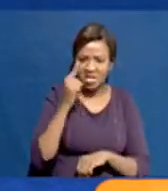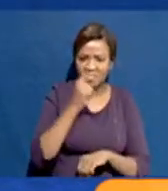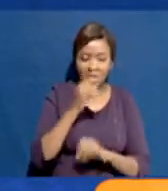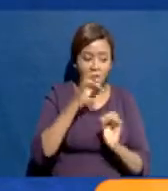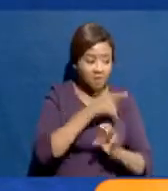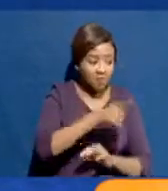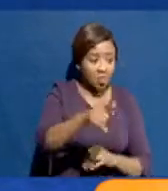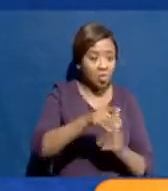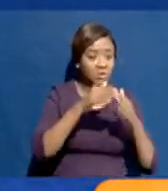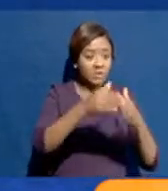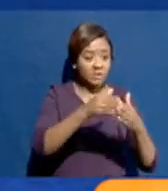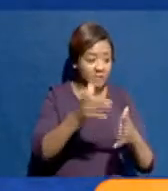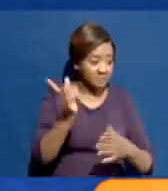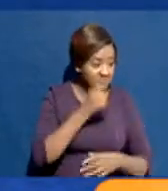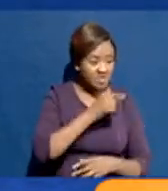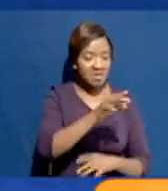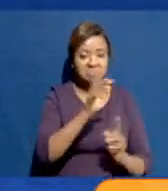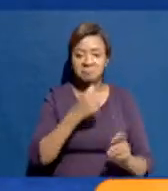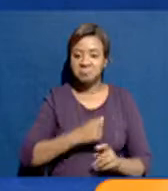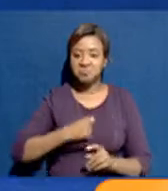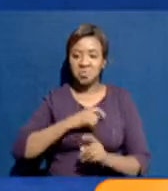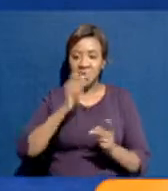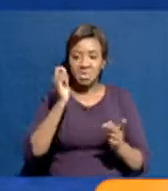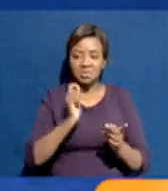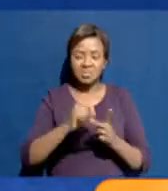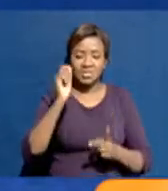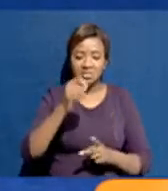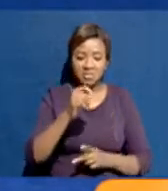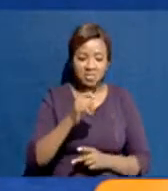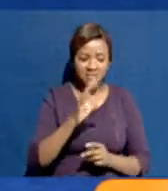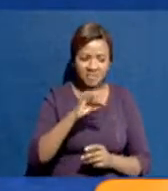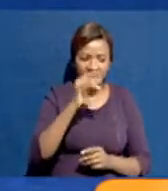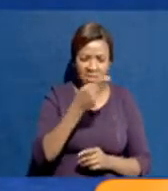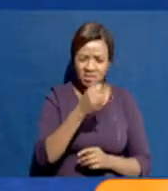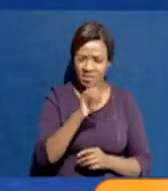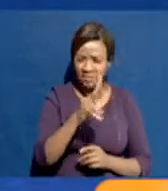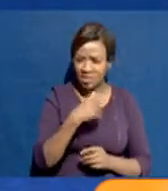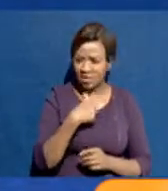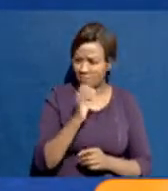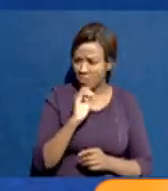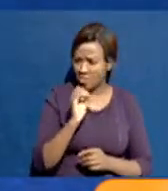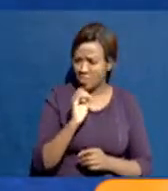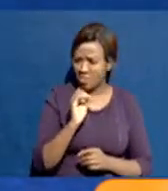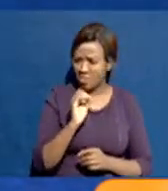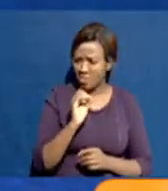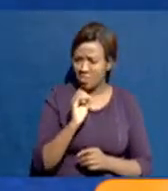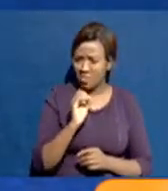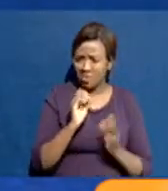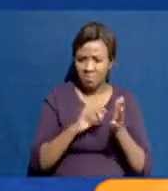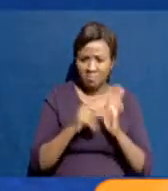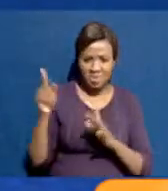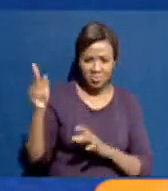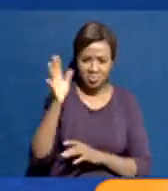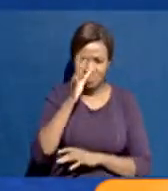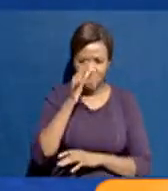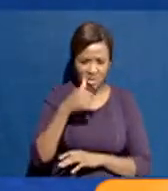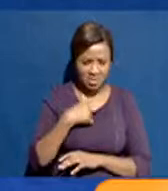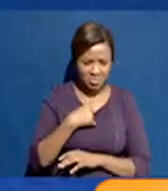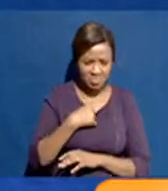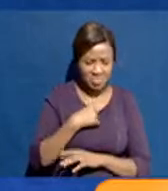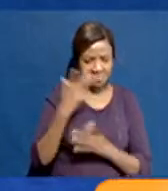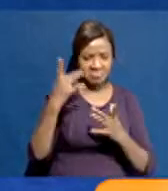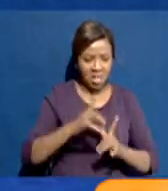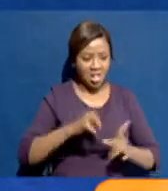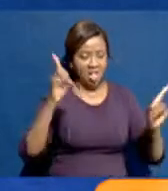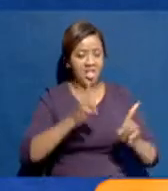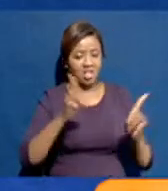once, you go test after 3 months, you don't get HIV, what does that mean? The person who gave you this information kind of lied to you. So what